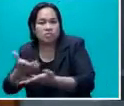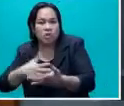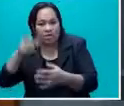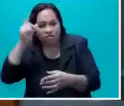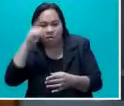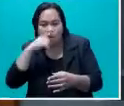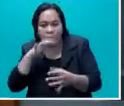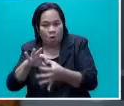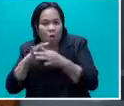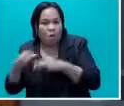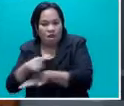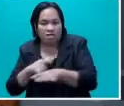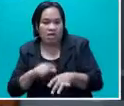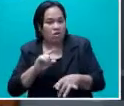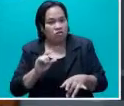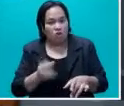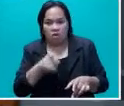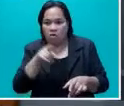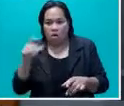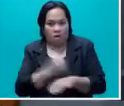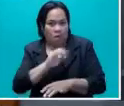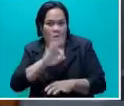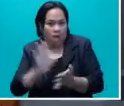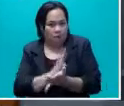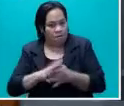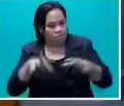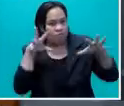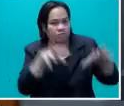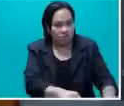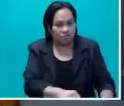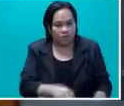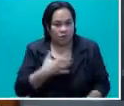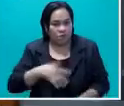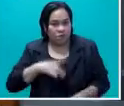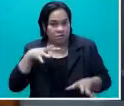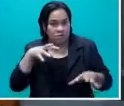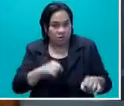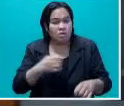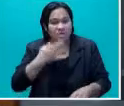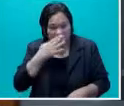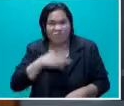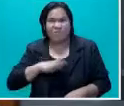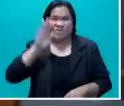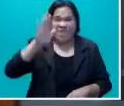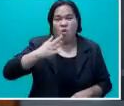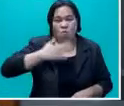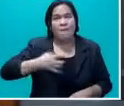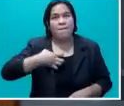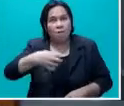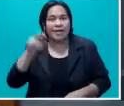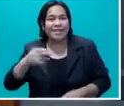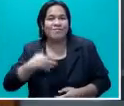Likewise, the NGO Coalition on Human Rights raised their voices and demanded for greater consultation and